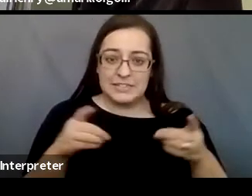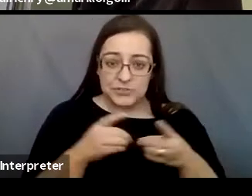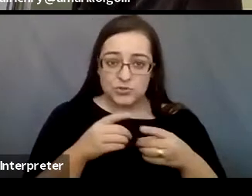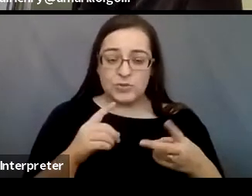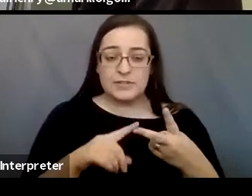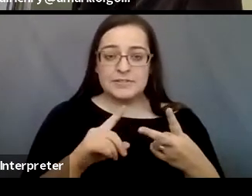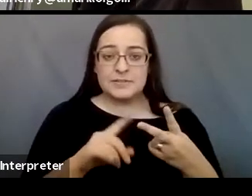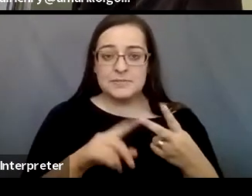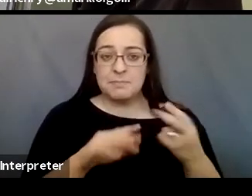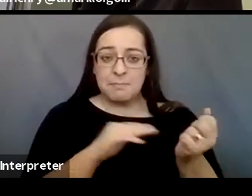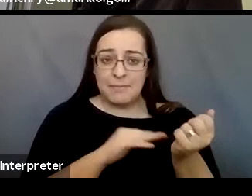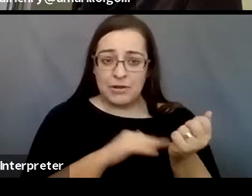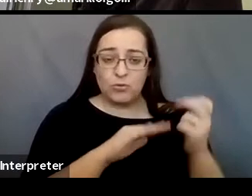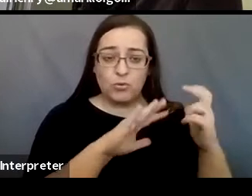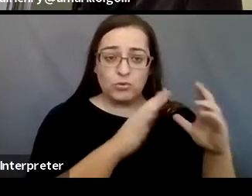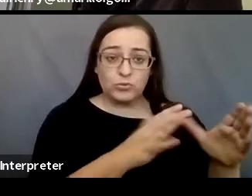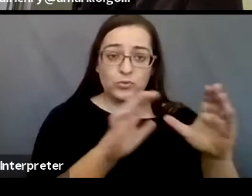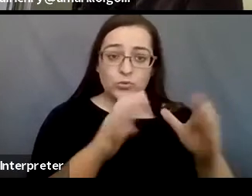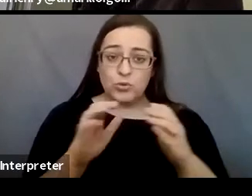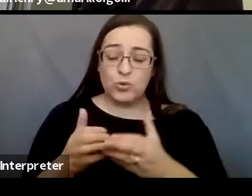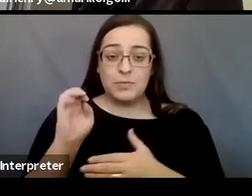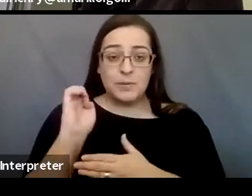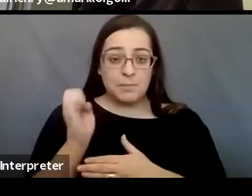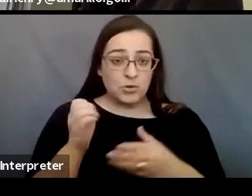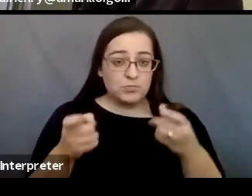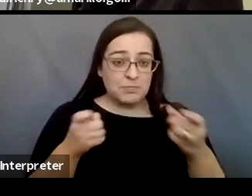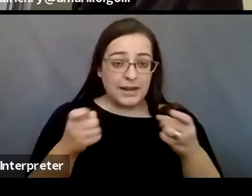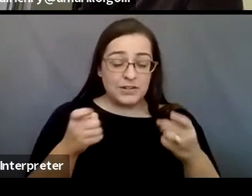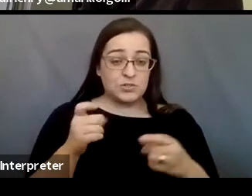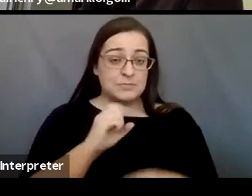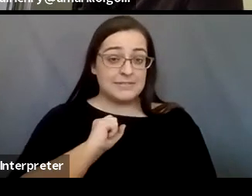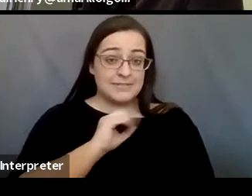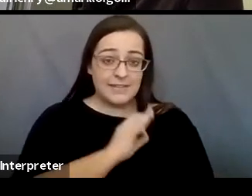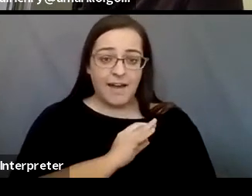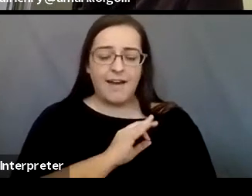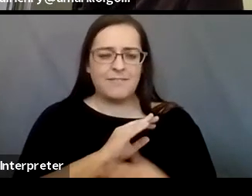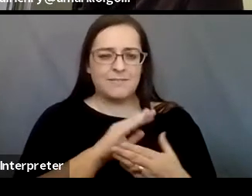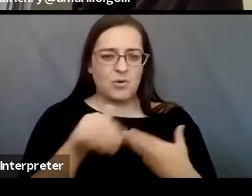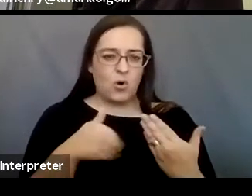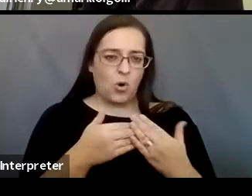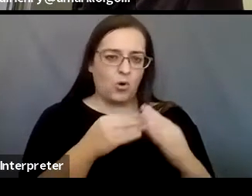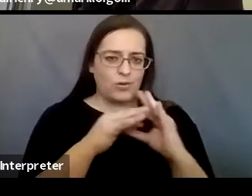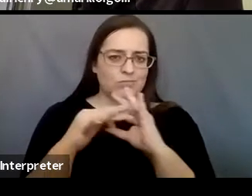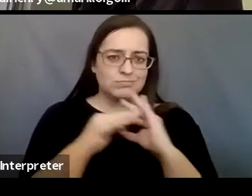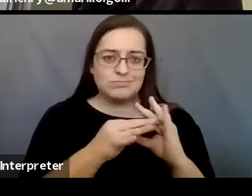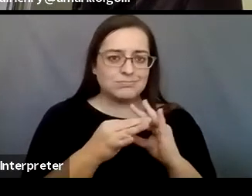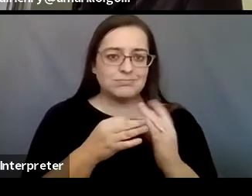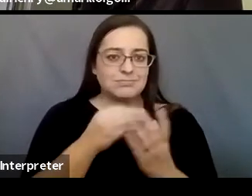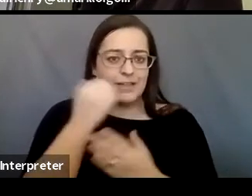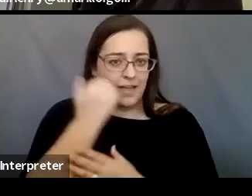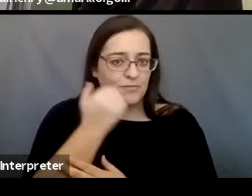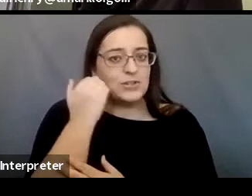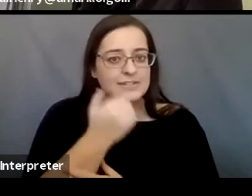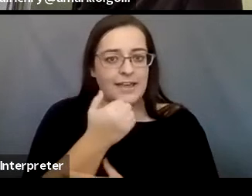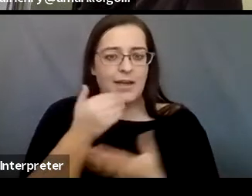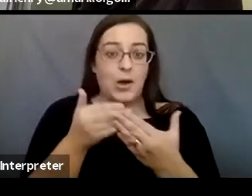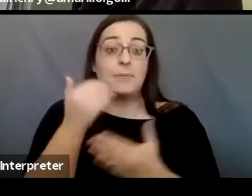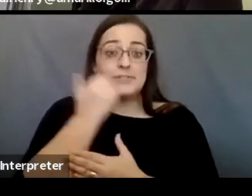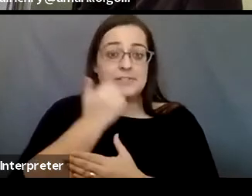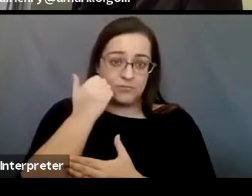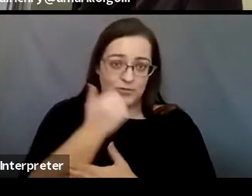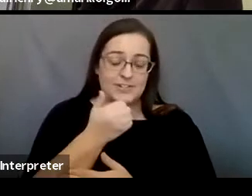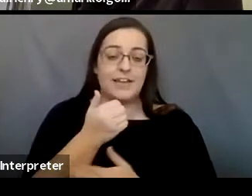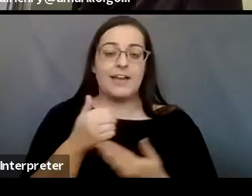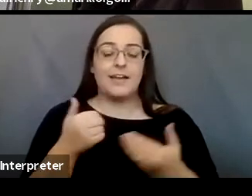medical facilities and emergency management personnel are coordinating on a almost daily basis. We have